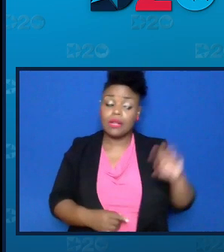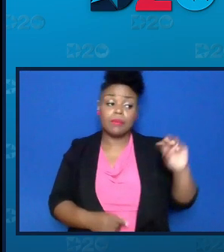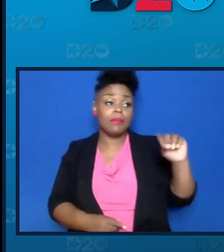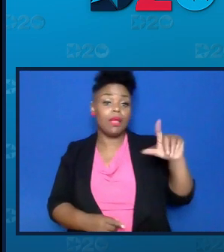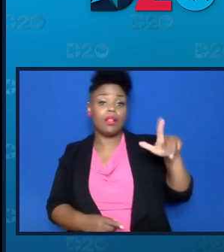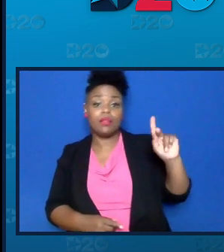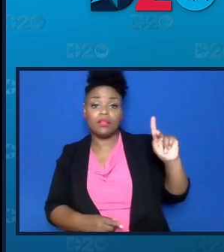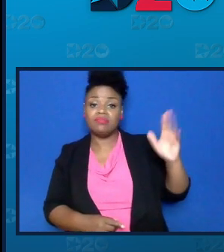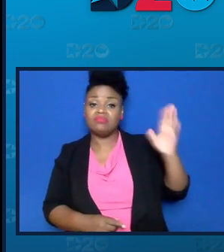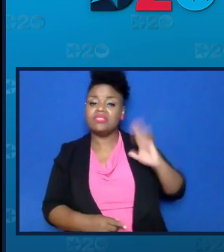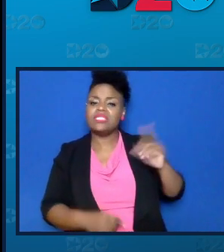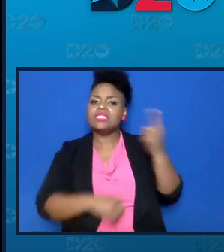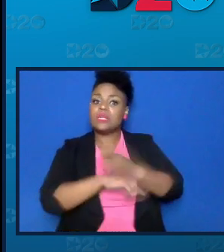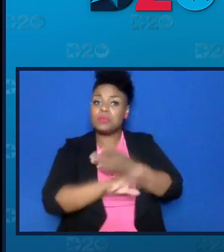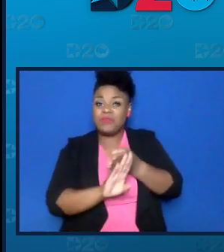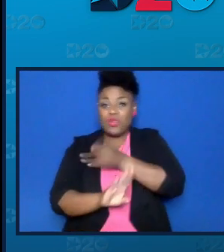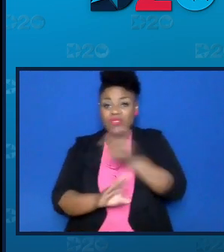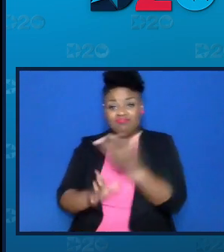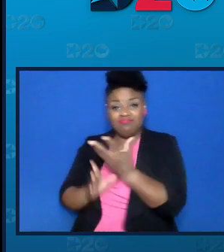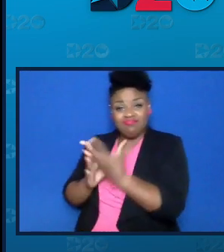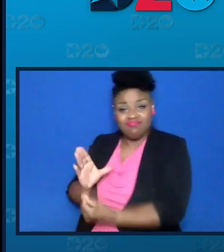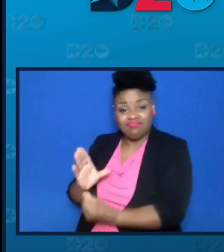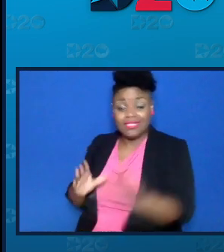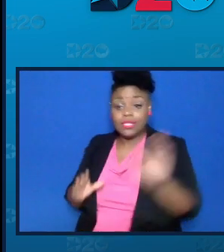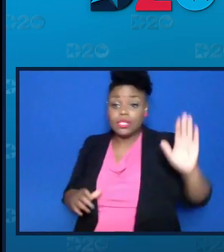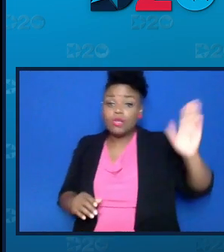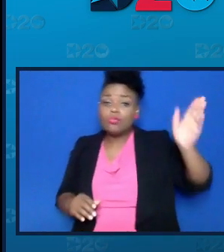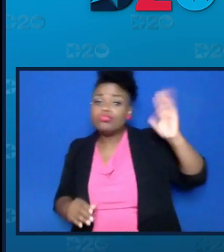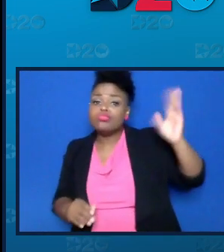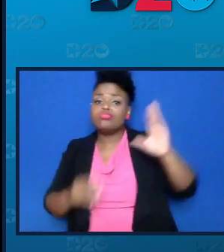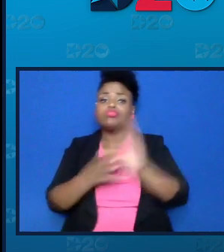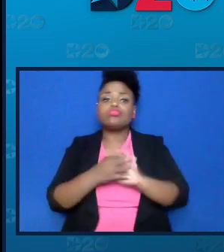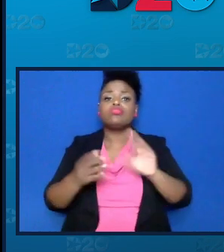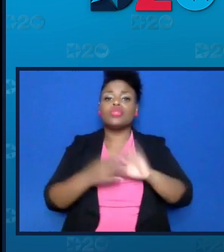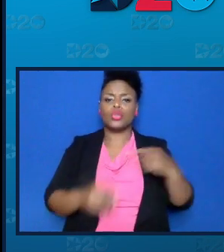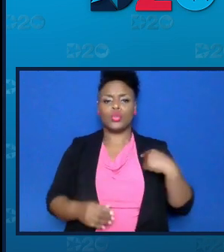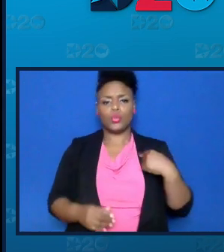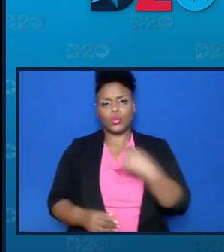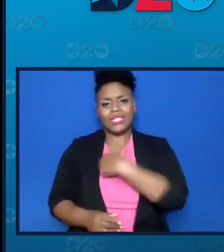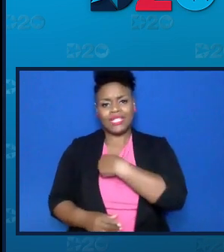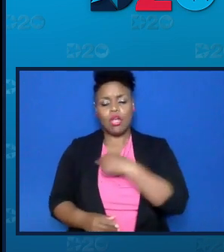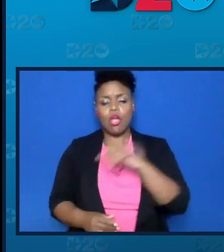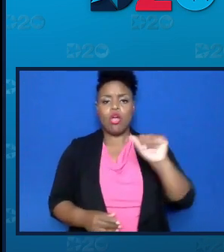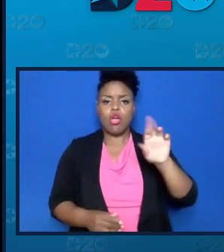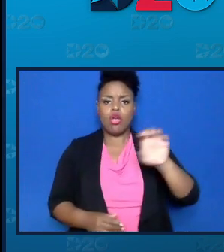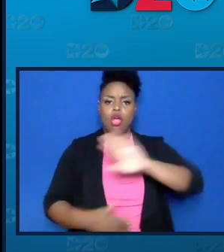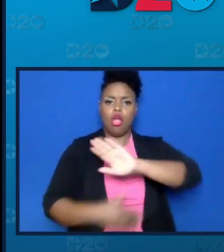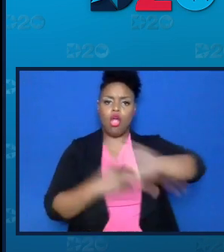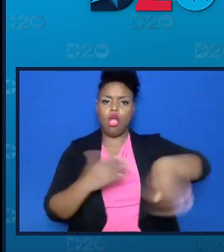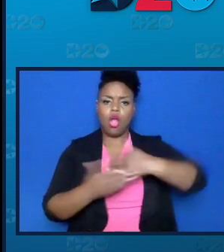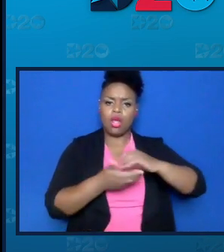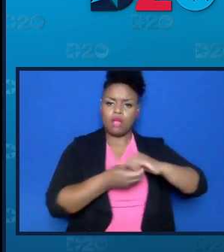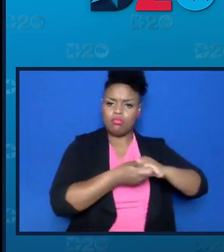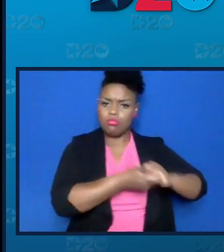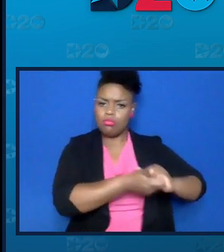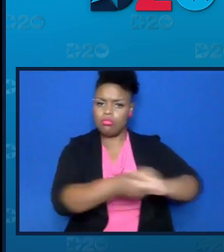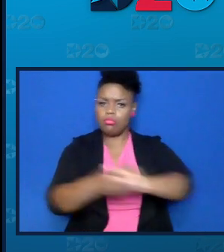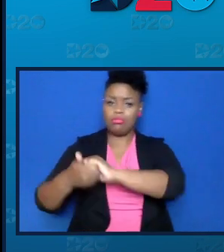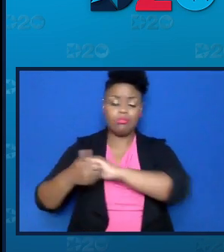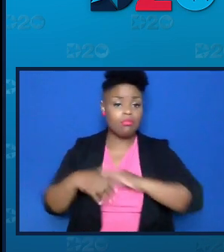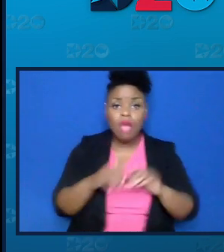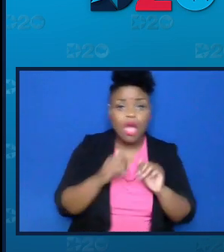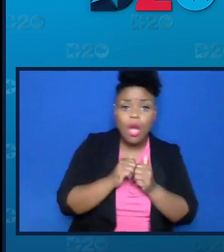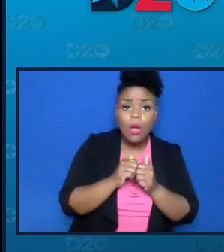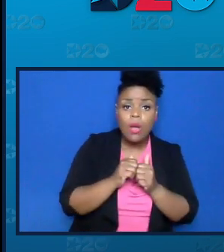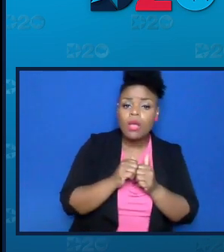said, "We are tied together in the single garment of destiny. This is the way God's universe is made. This is the